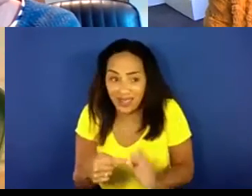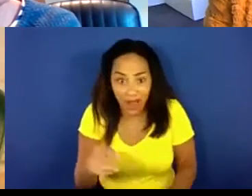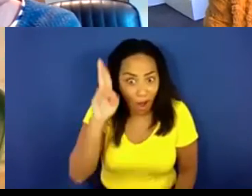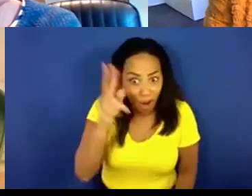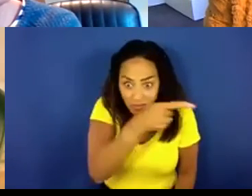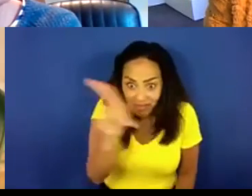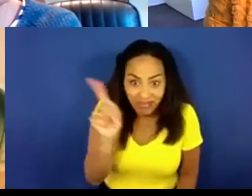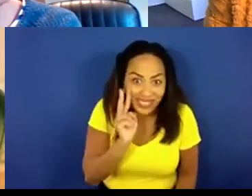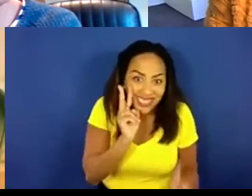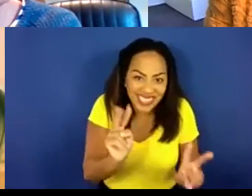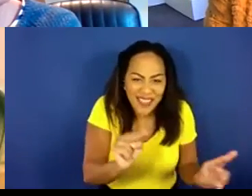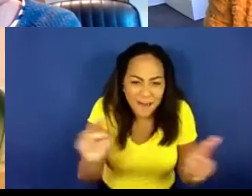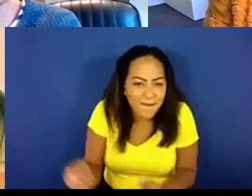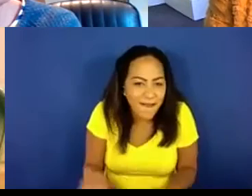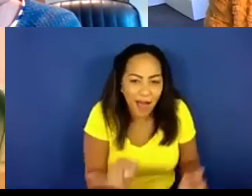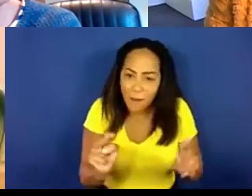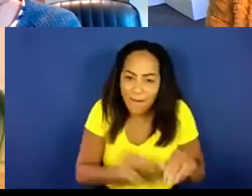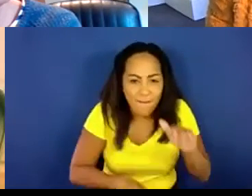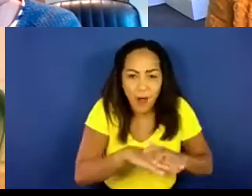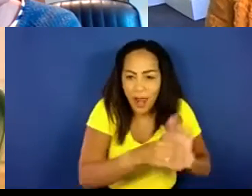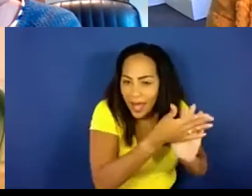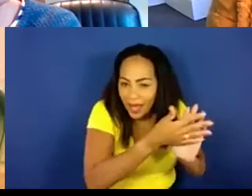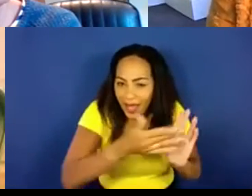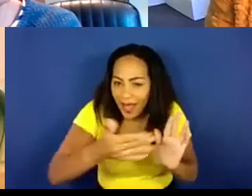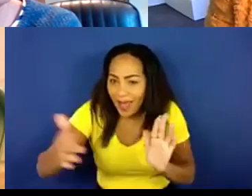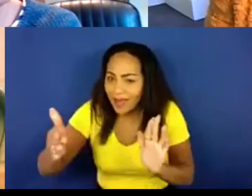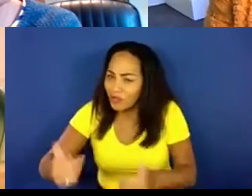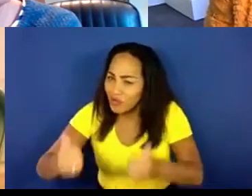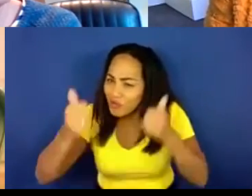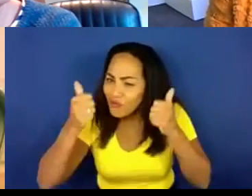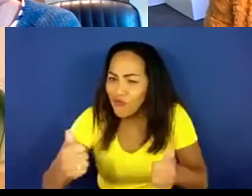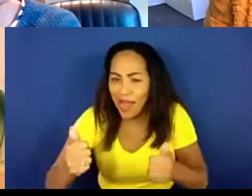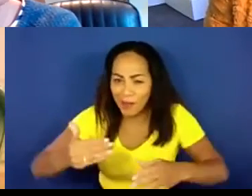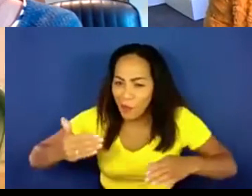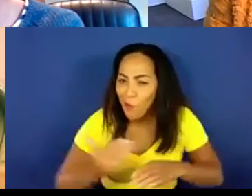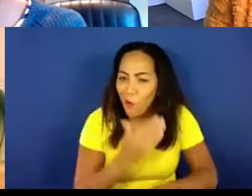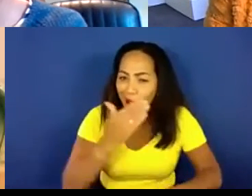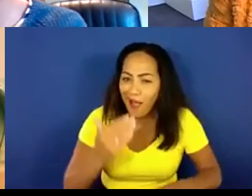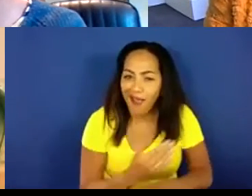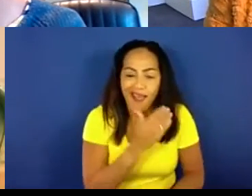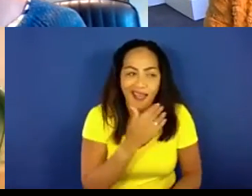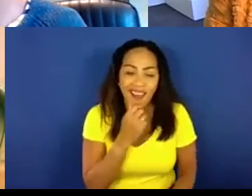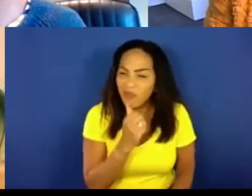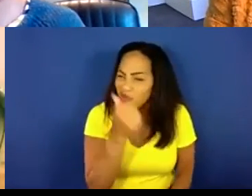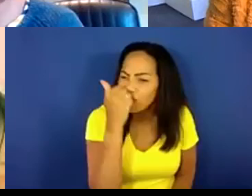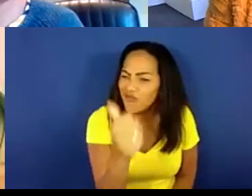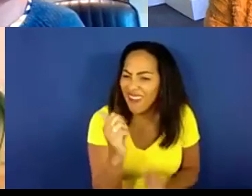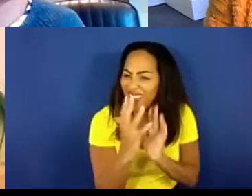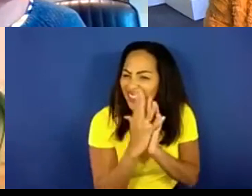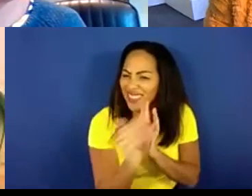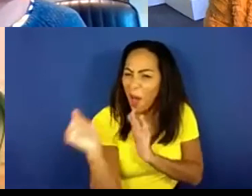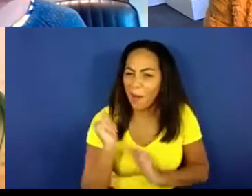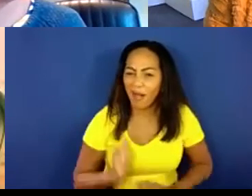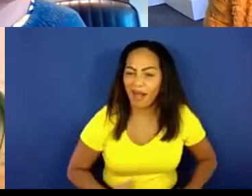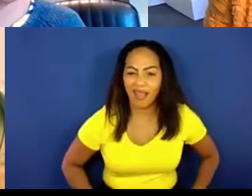after this, because it's a really great piece of work. But that was just a great example of not putting in too